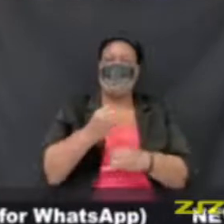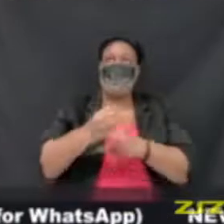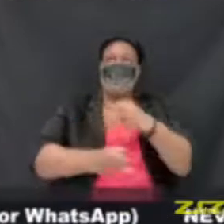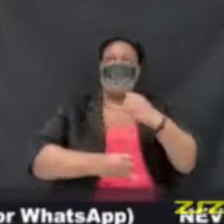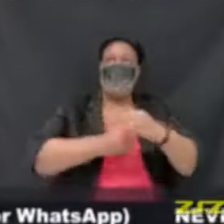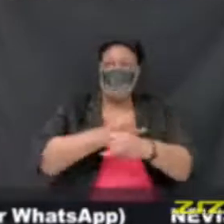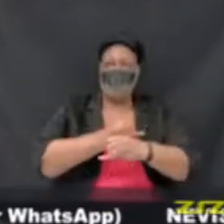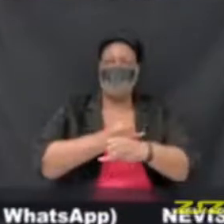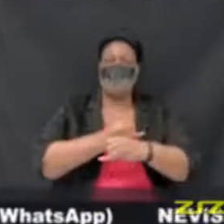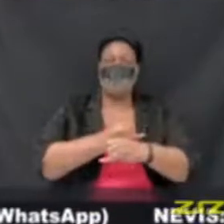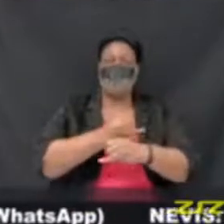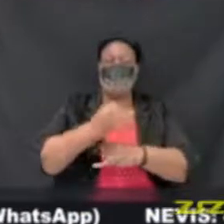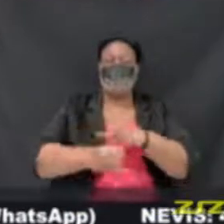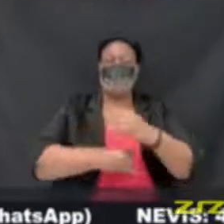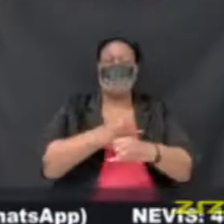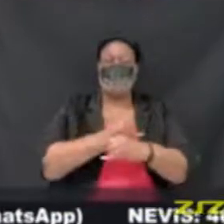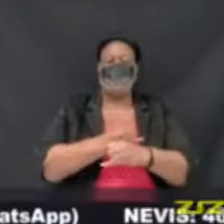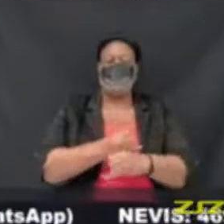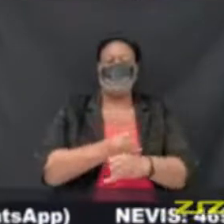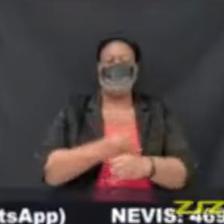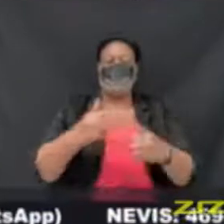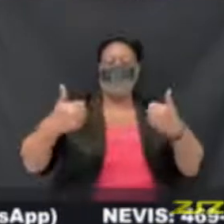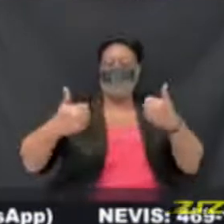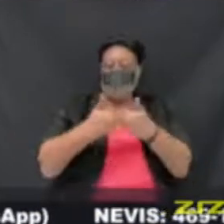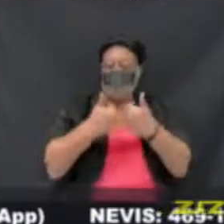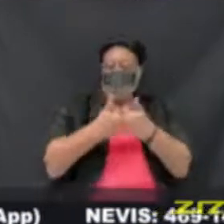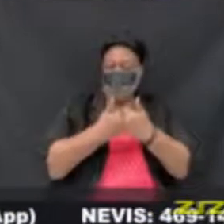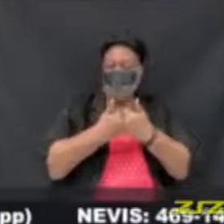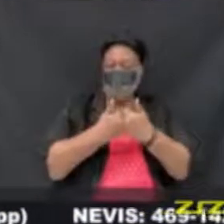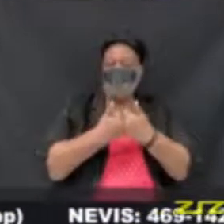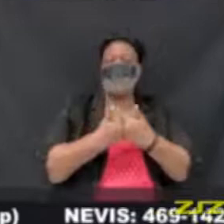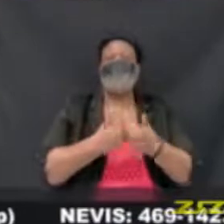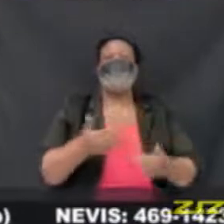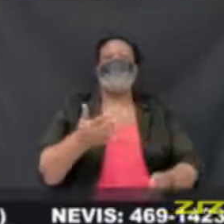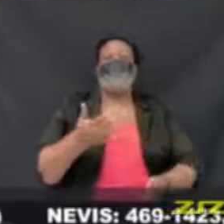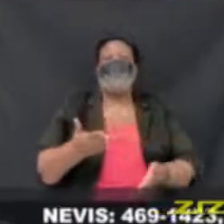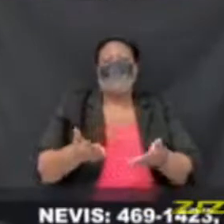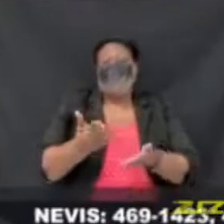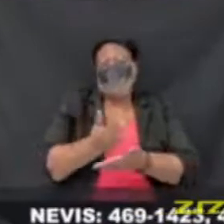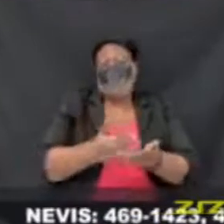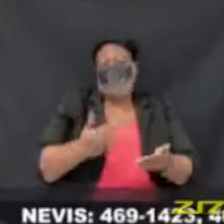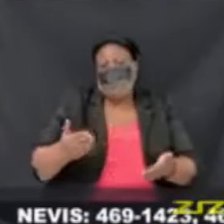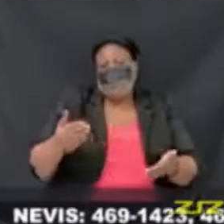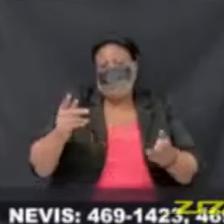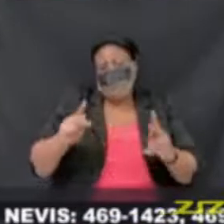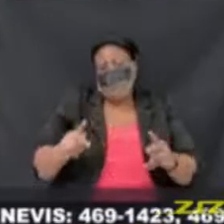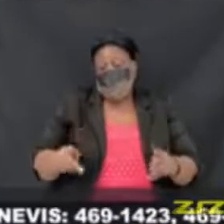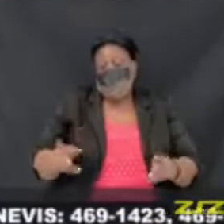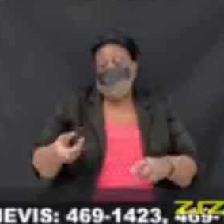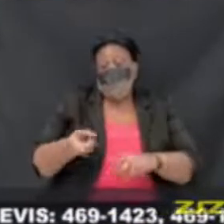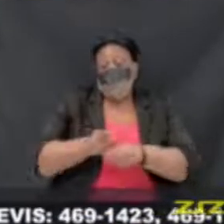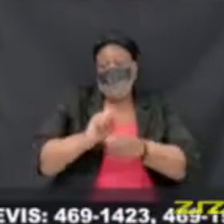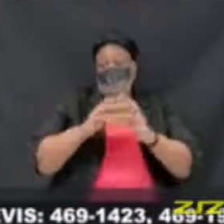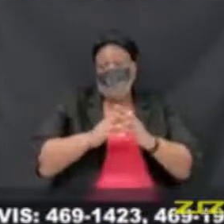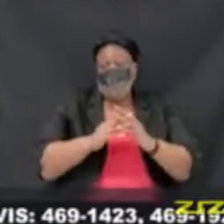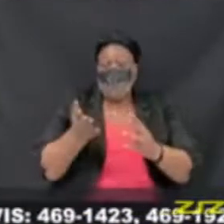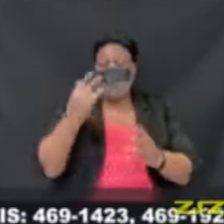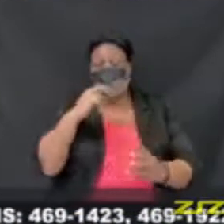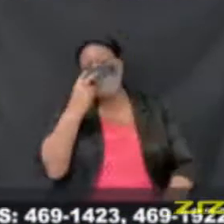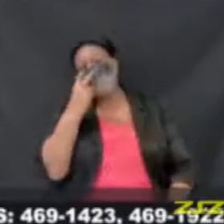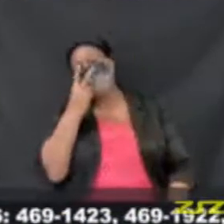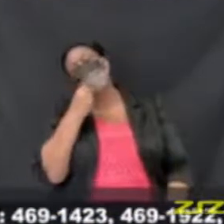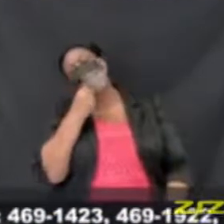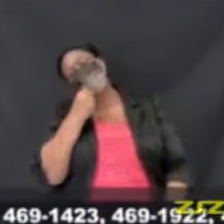access some of the scholarships in the United States of America, it's best that you consider the possibility of